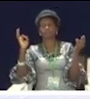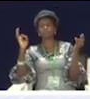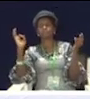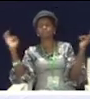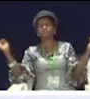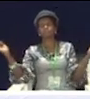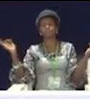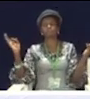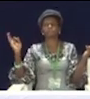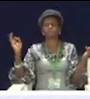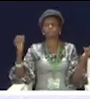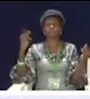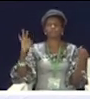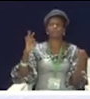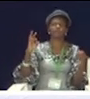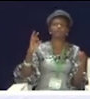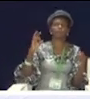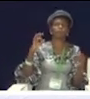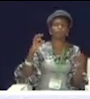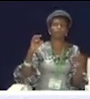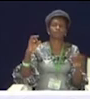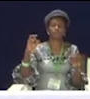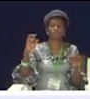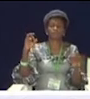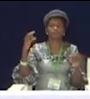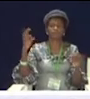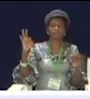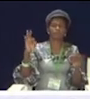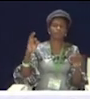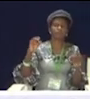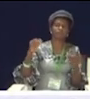of harvest, of first fruits.